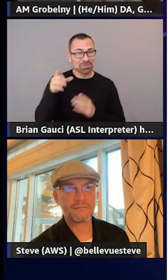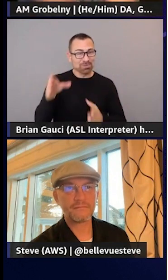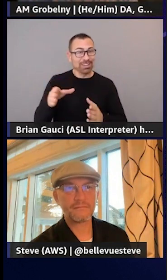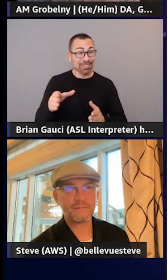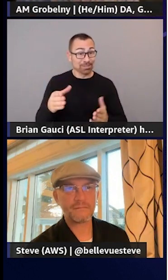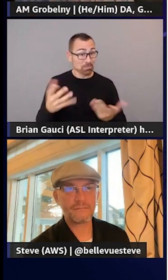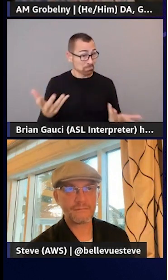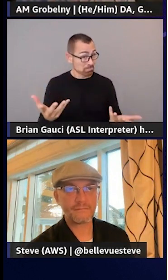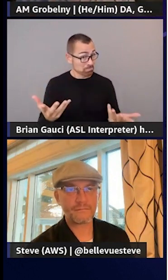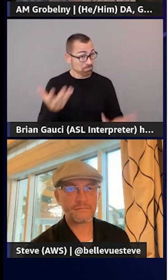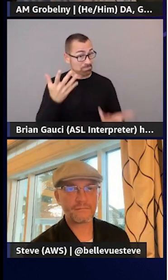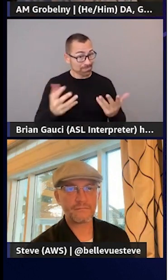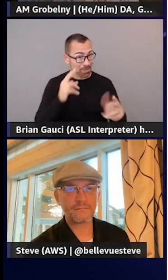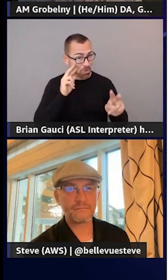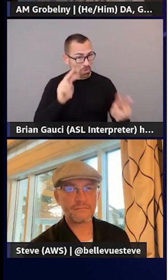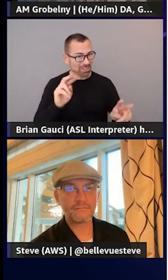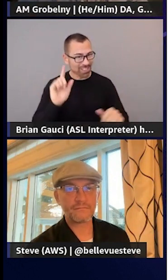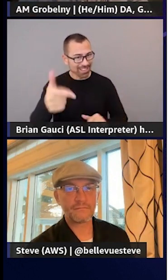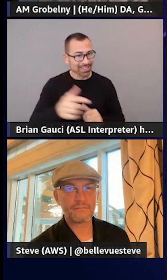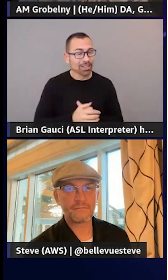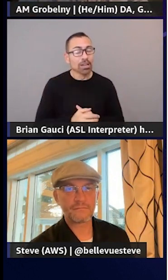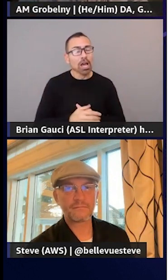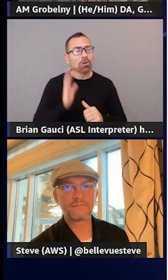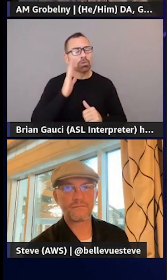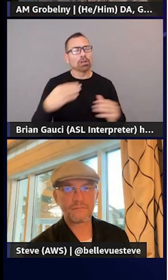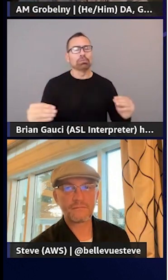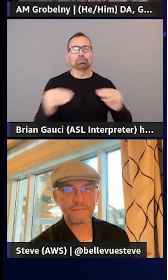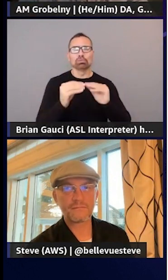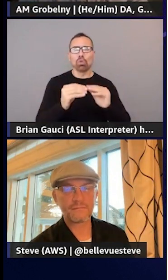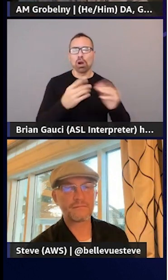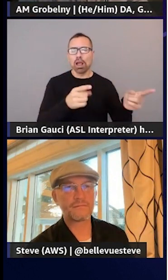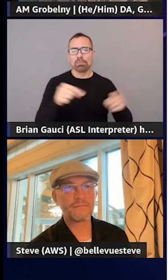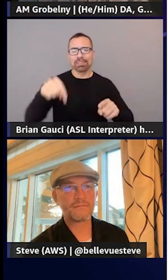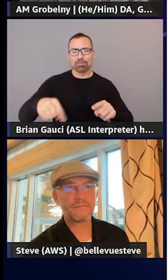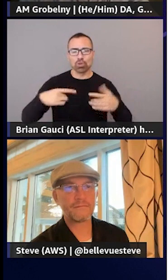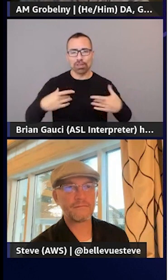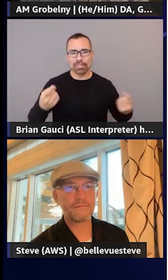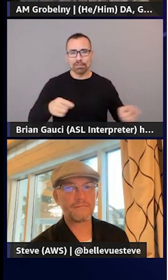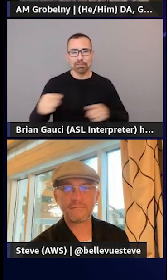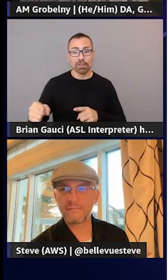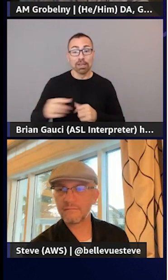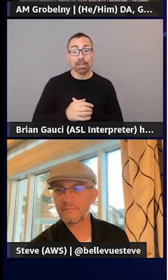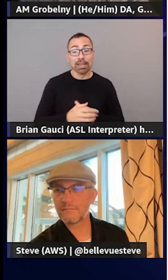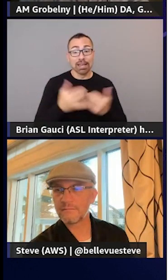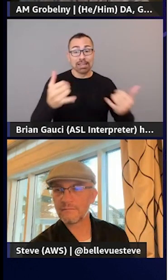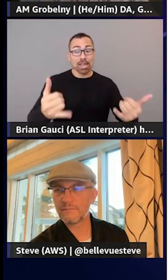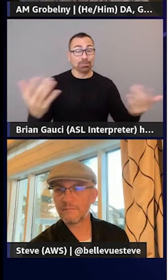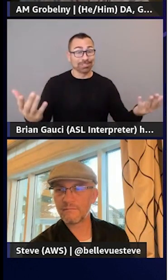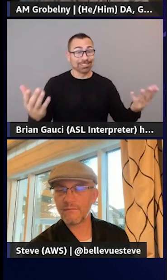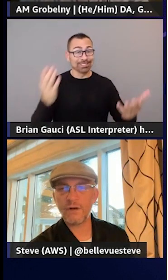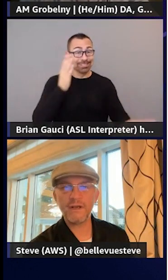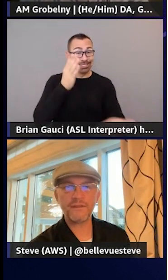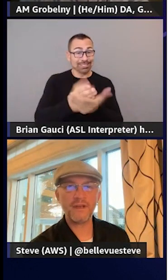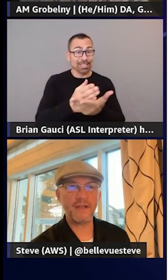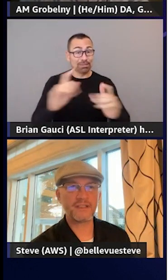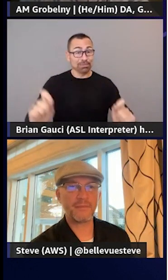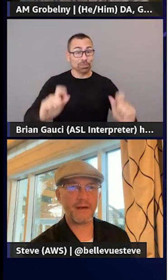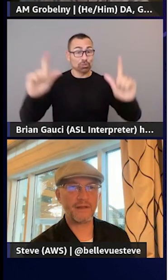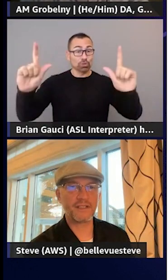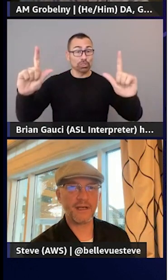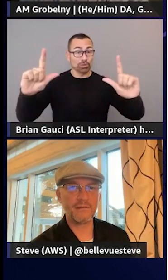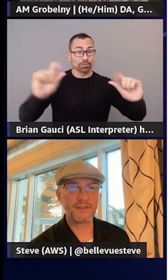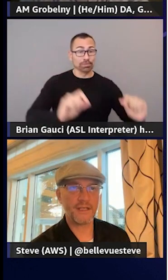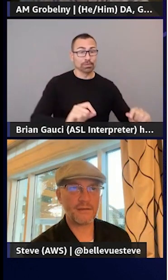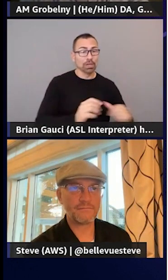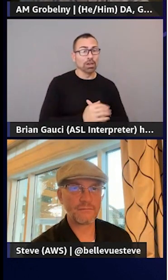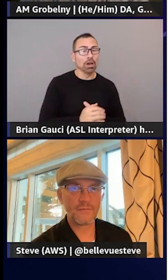playing more quests throughout the event as well. I'm going to go ahead and stop sharing my screen. We got 3 minutes apparently